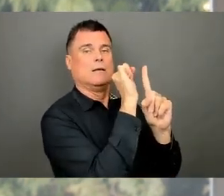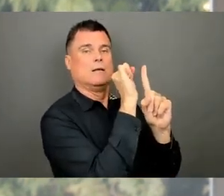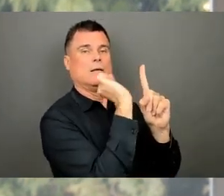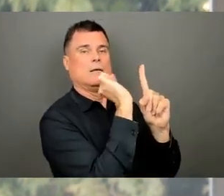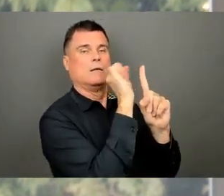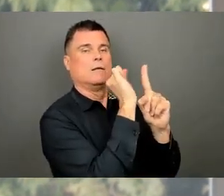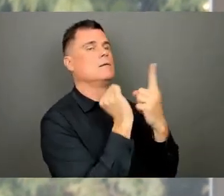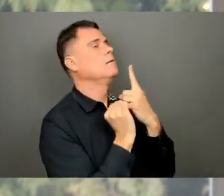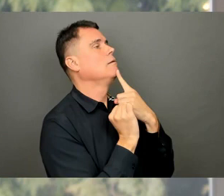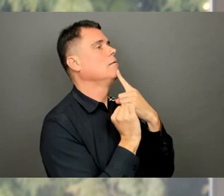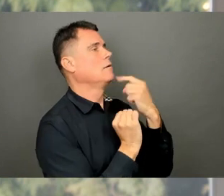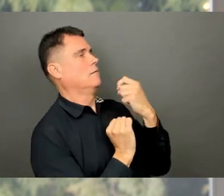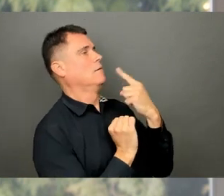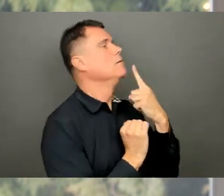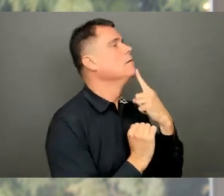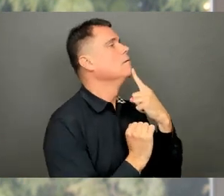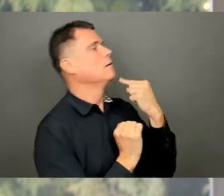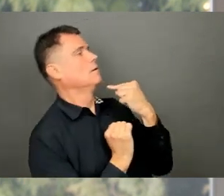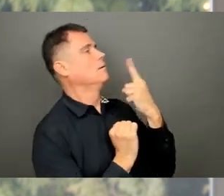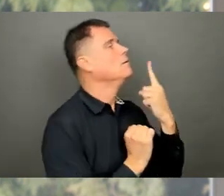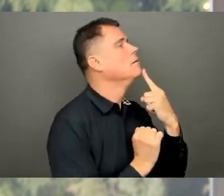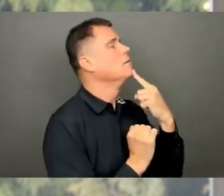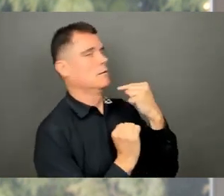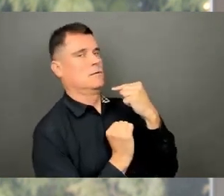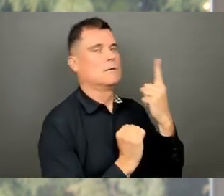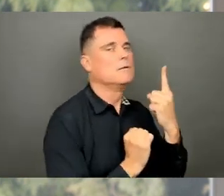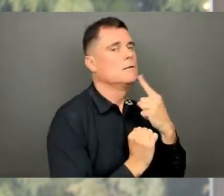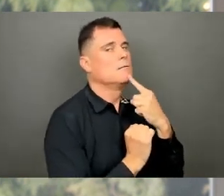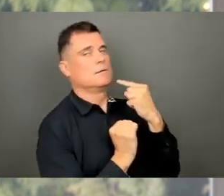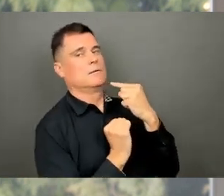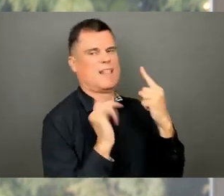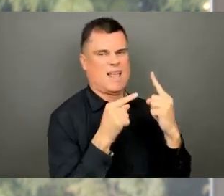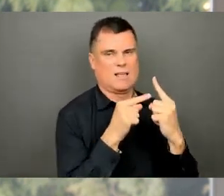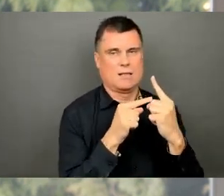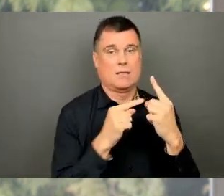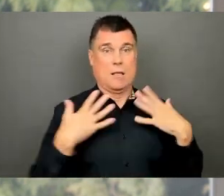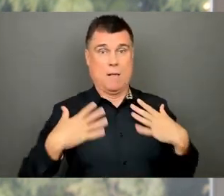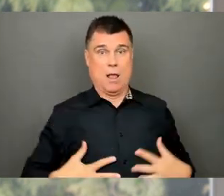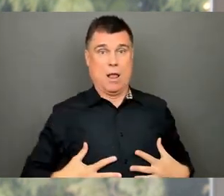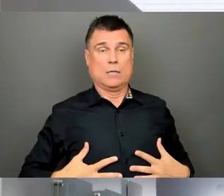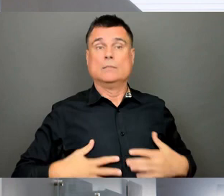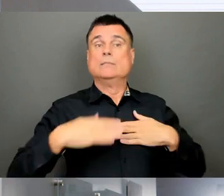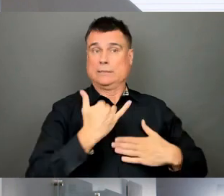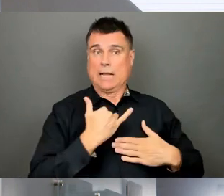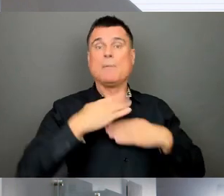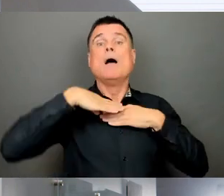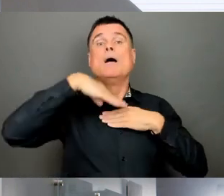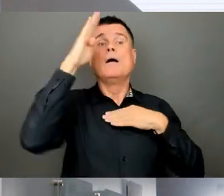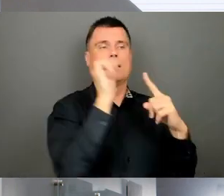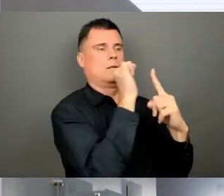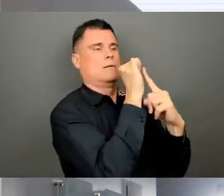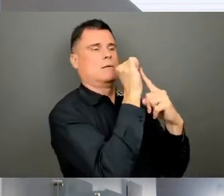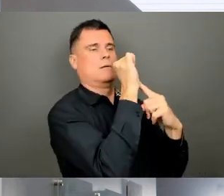doing this motion, and that might help you to kind of get the feeling of isolating your neck. Boom, hop, boom, and you're just flicking